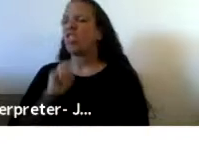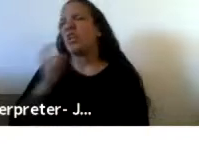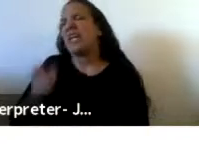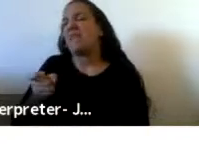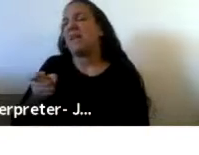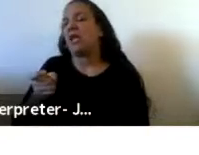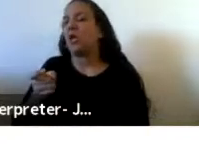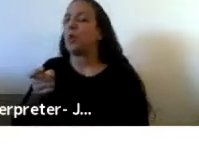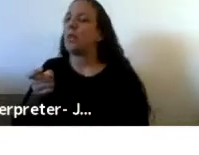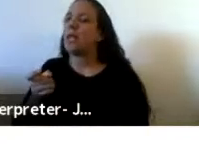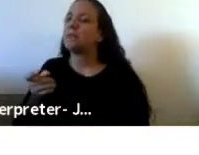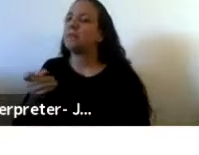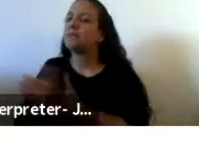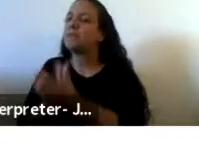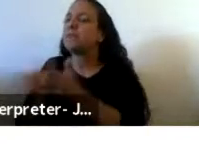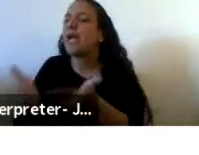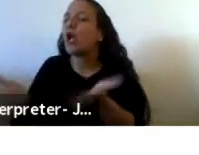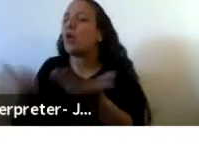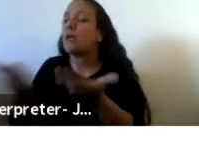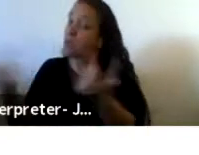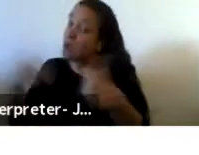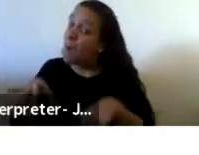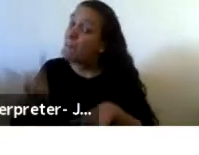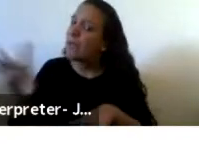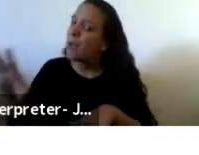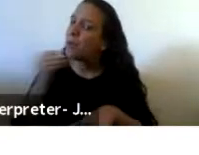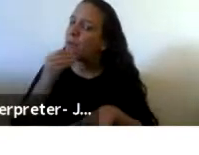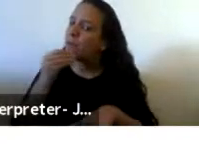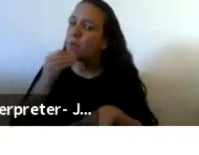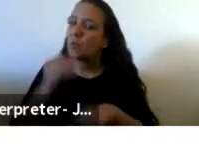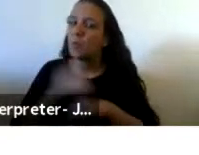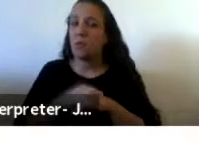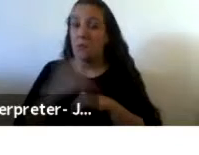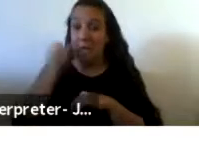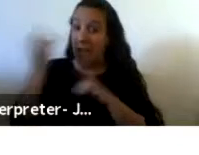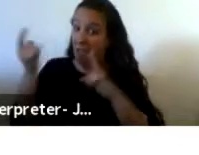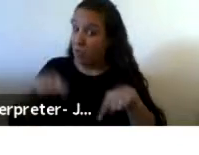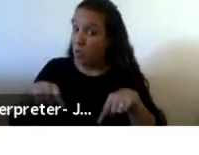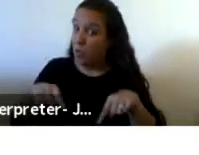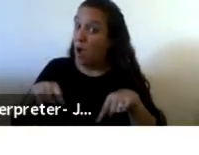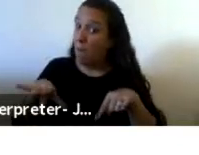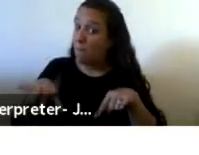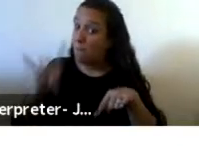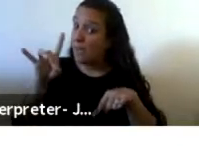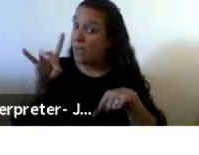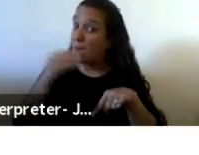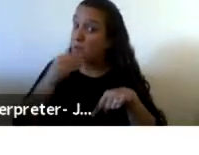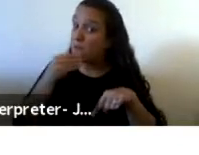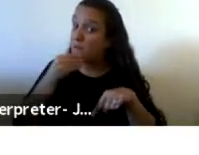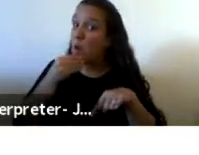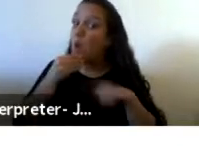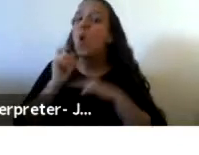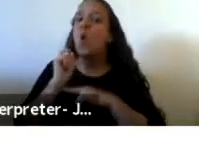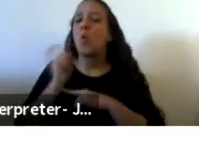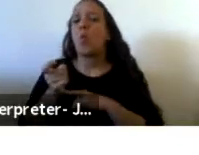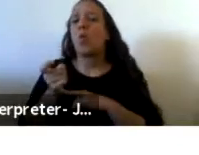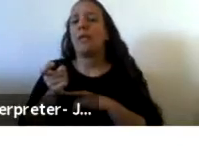to come in, pick up their food. Reason being is, hey, if you come in and you take out, we're going to give you a